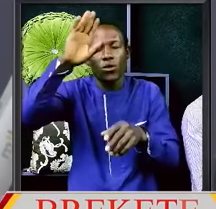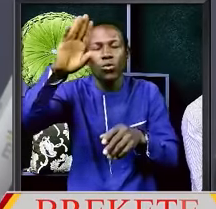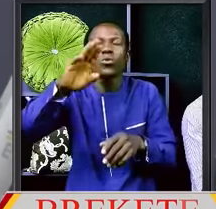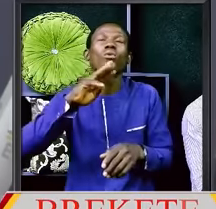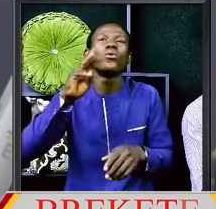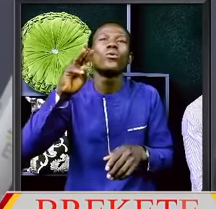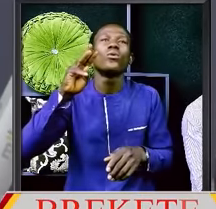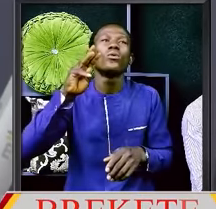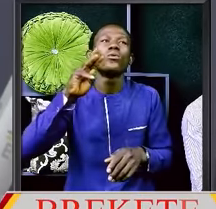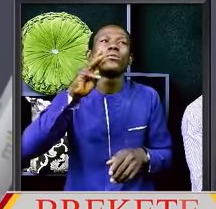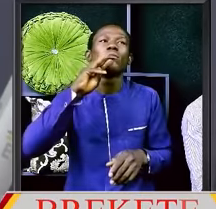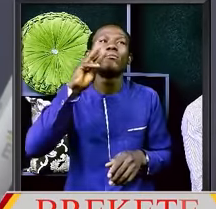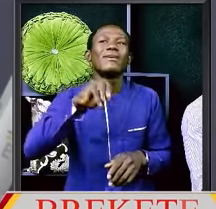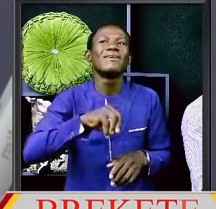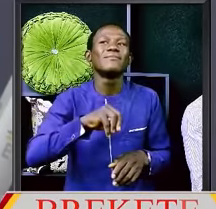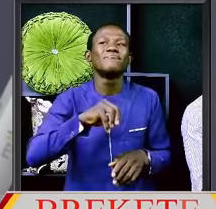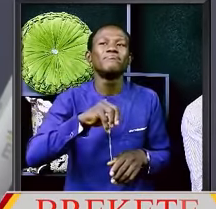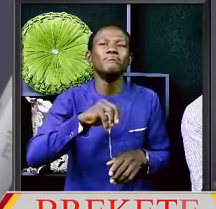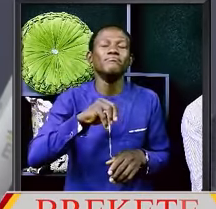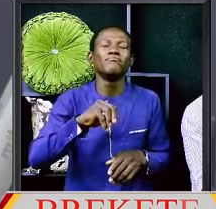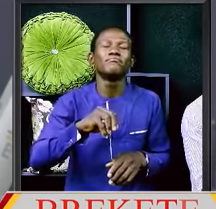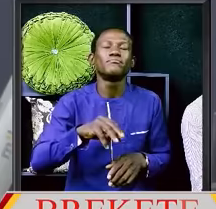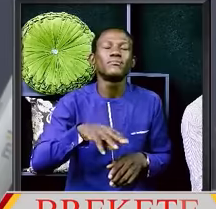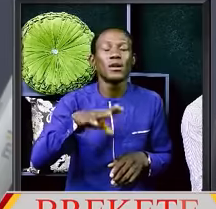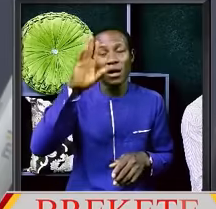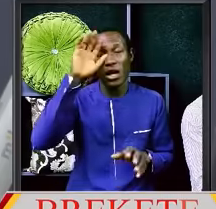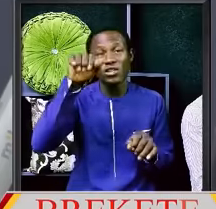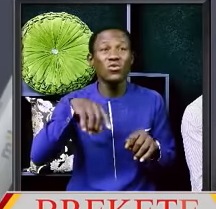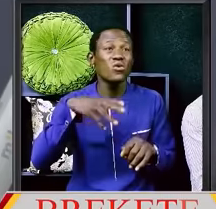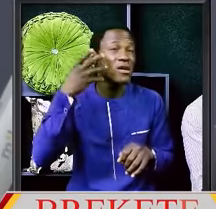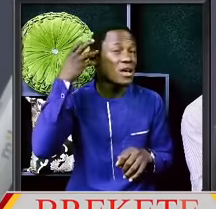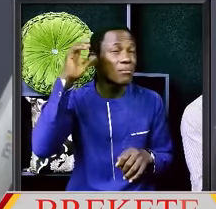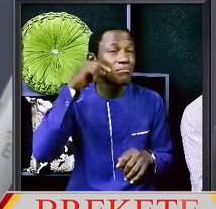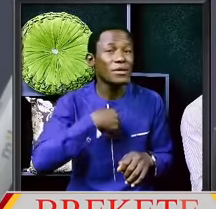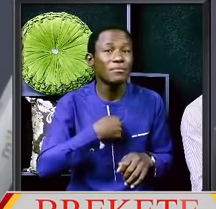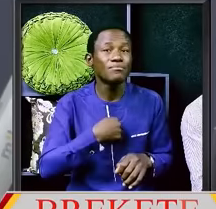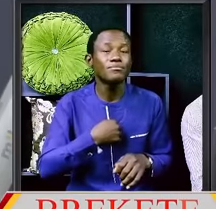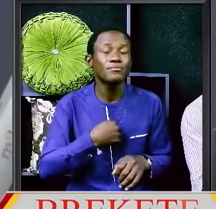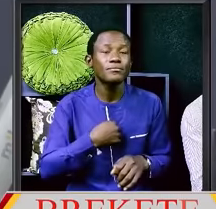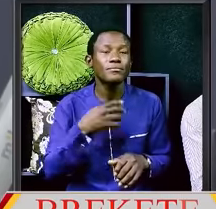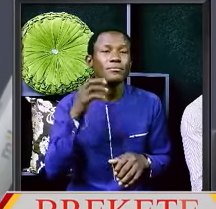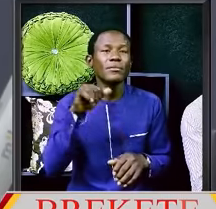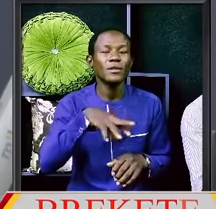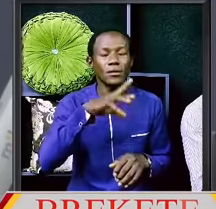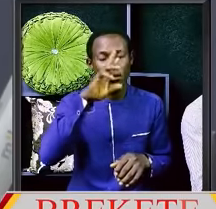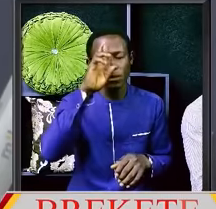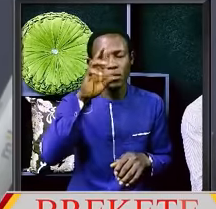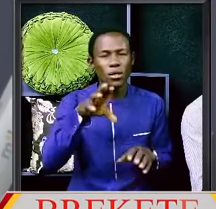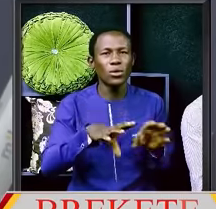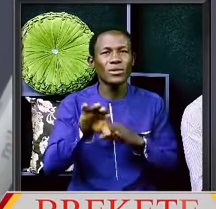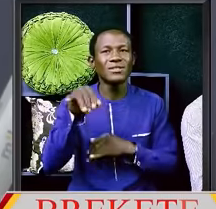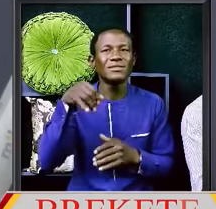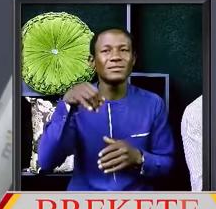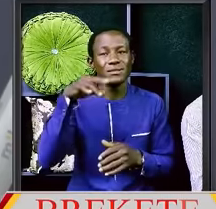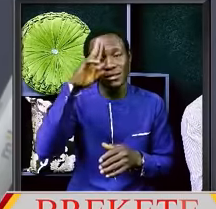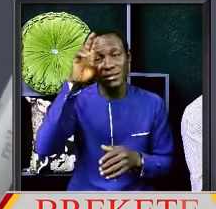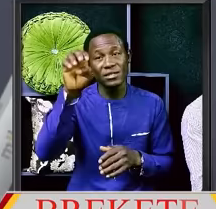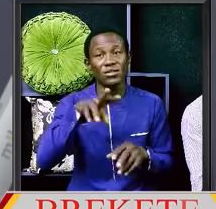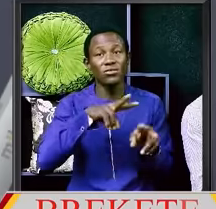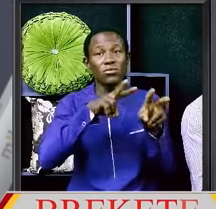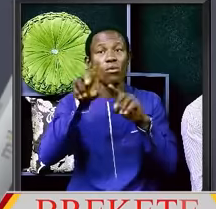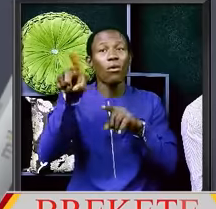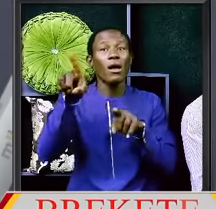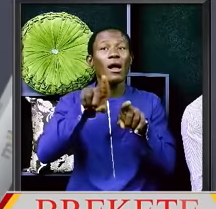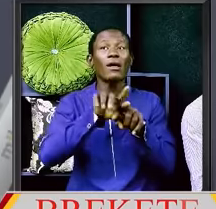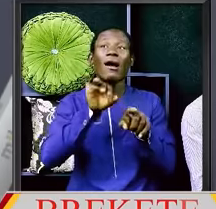able to shed light in this thing for us, sir. Hello, can you hear me? Yes, sir. Does it look like